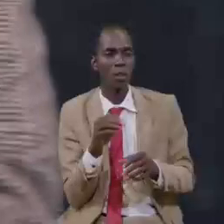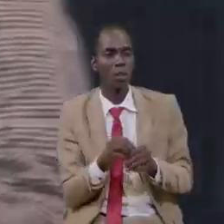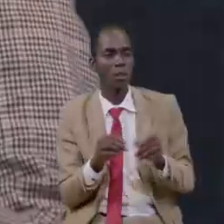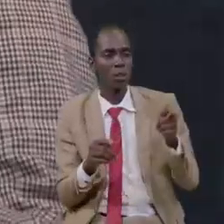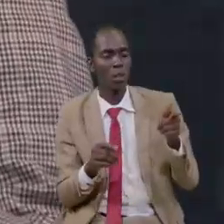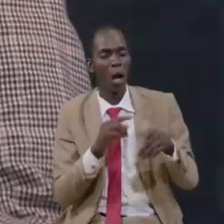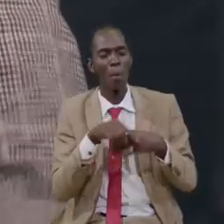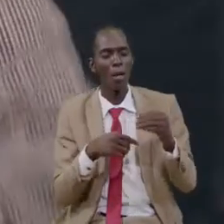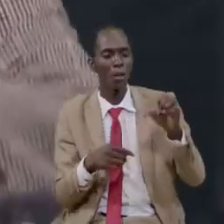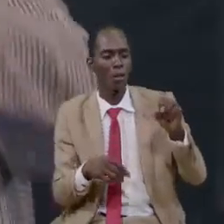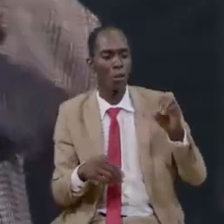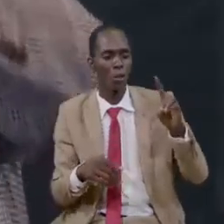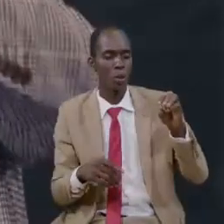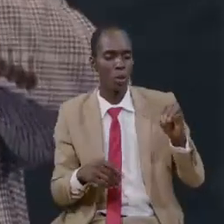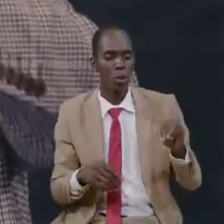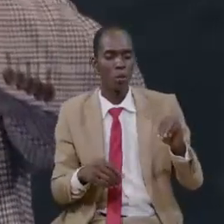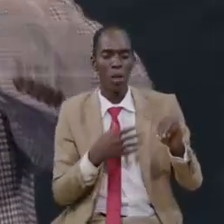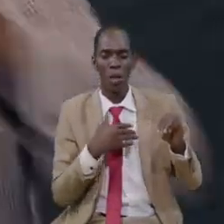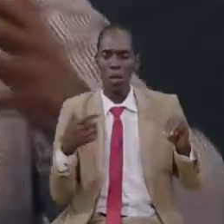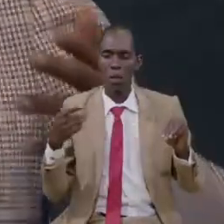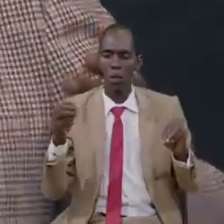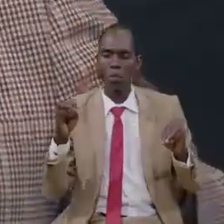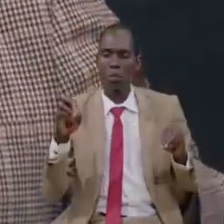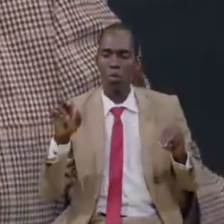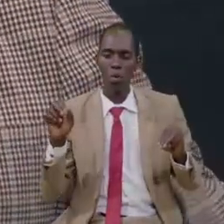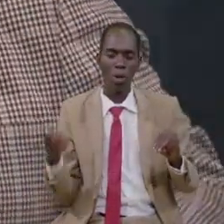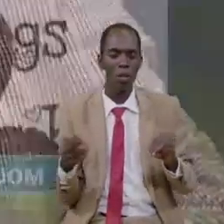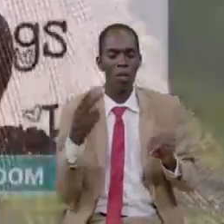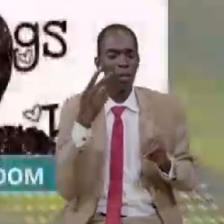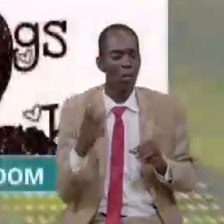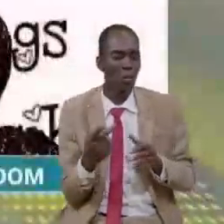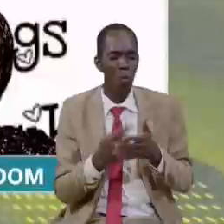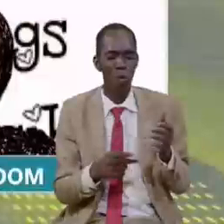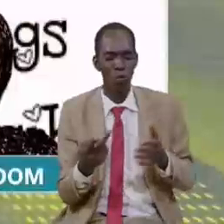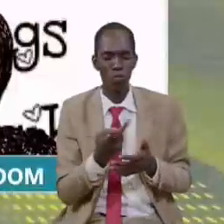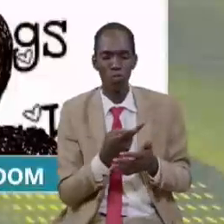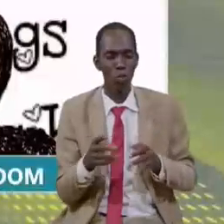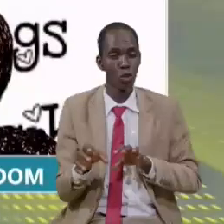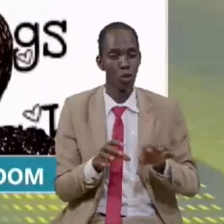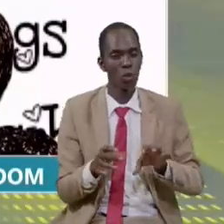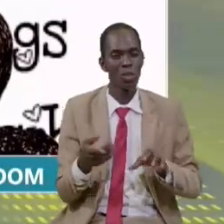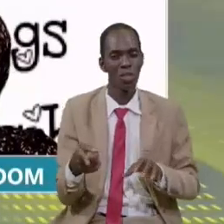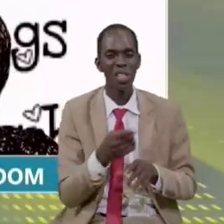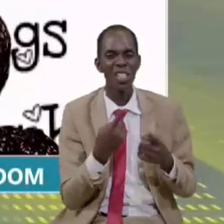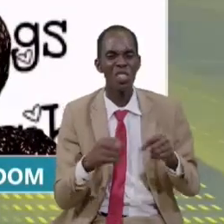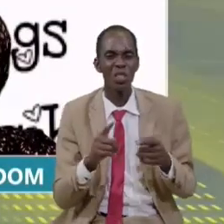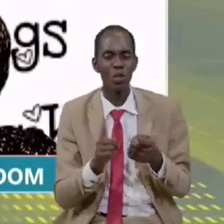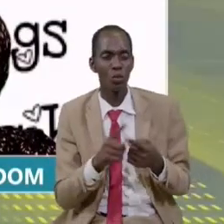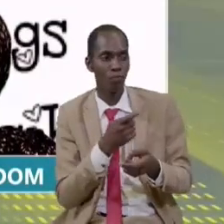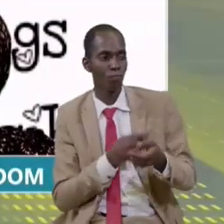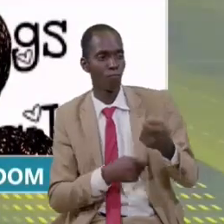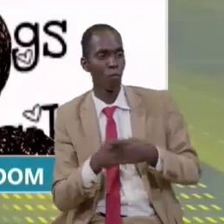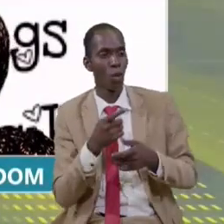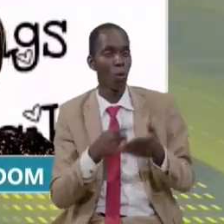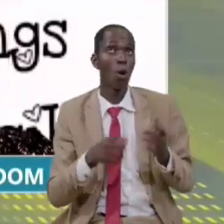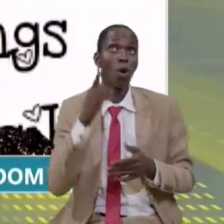and see what they did. They tried to reverse what God had created, a man and a